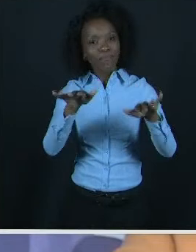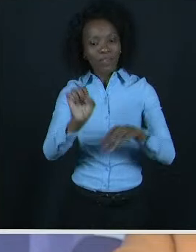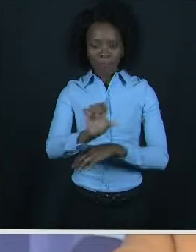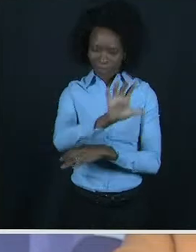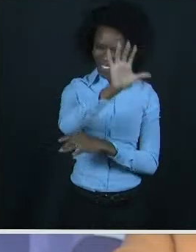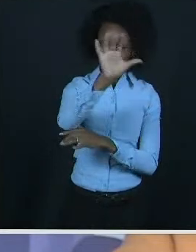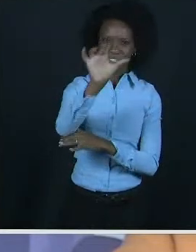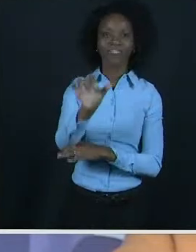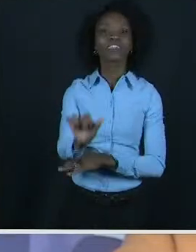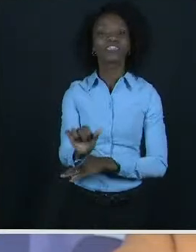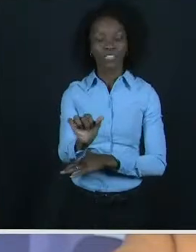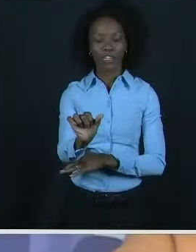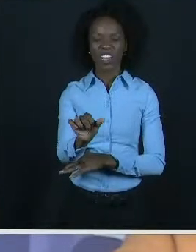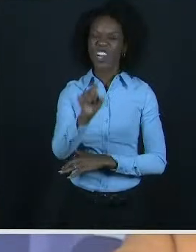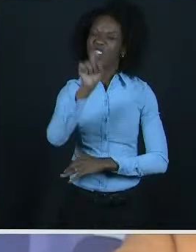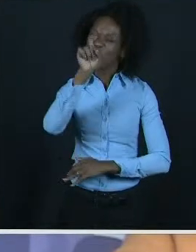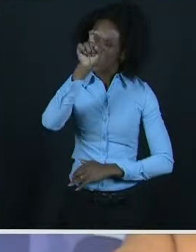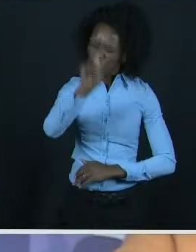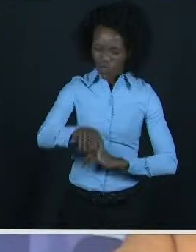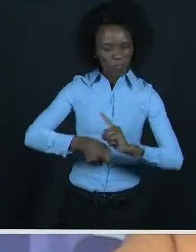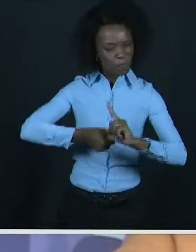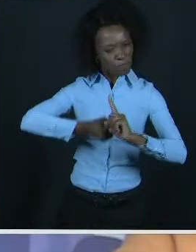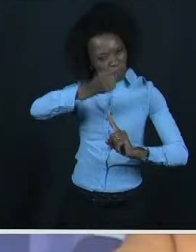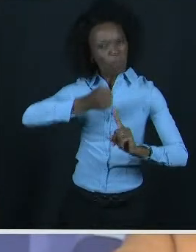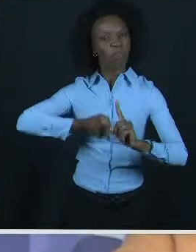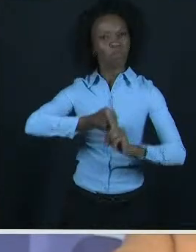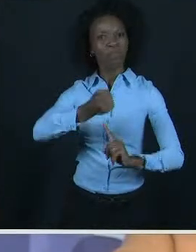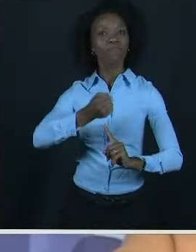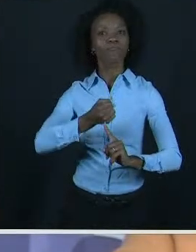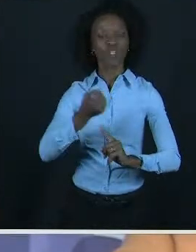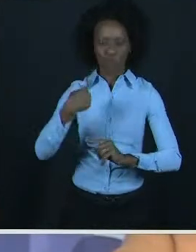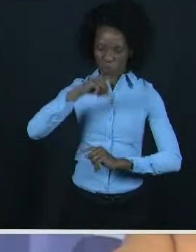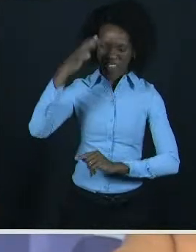must insist that we should be accountable to you.